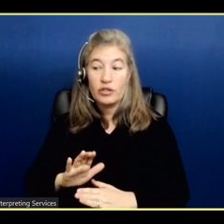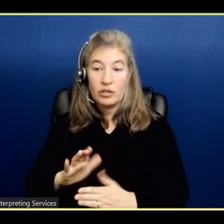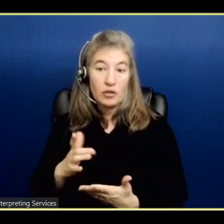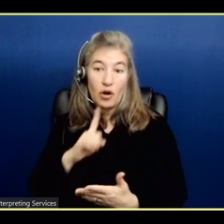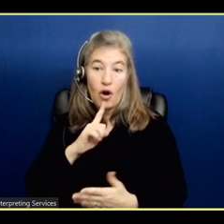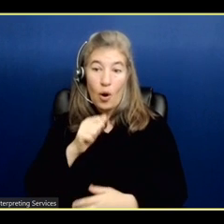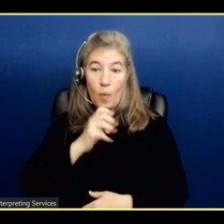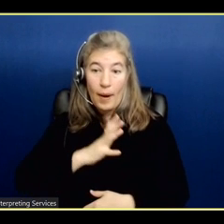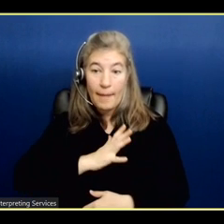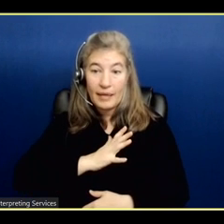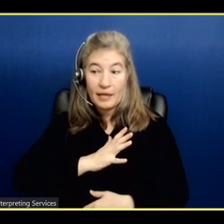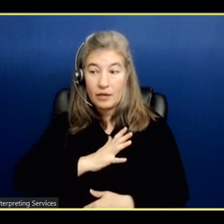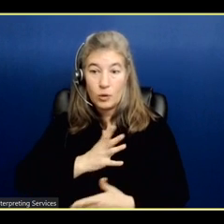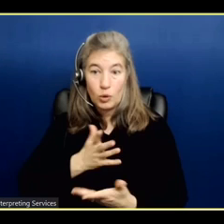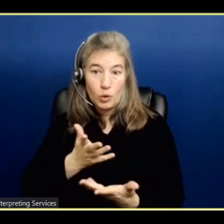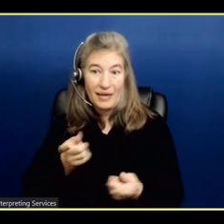domesticworkers.org.